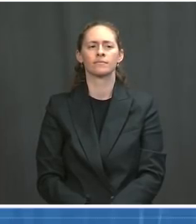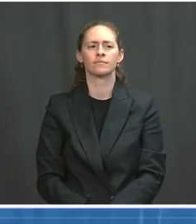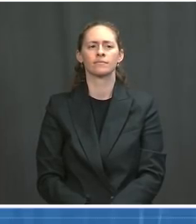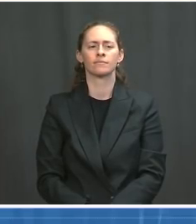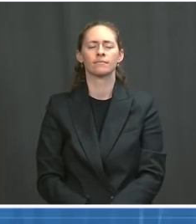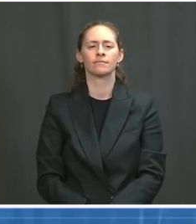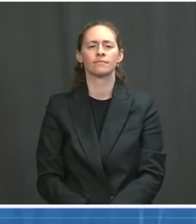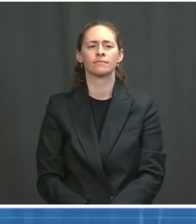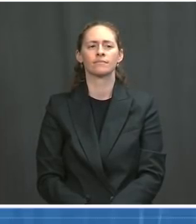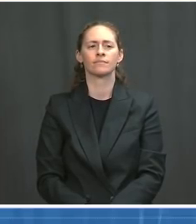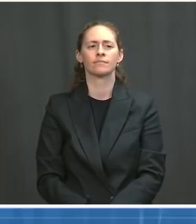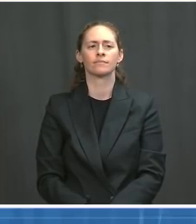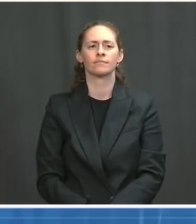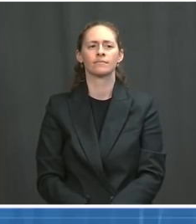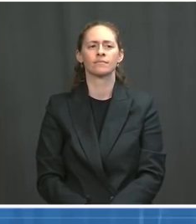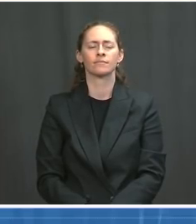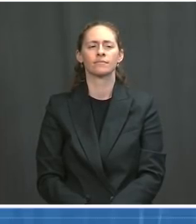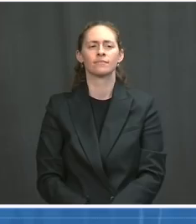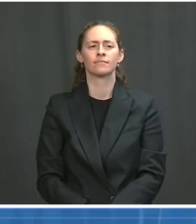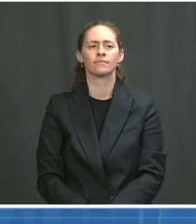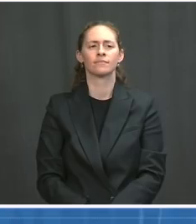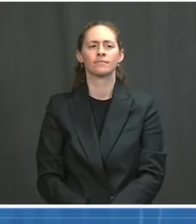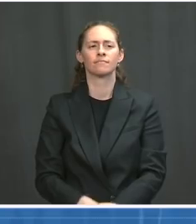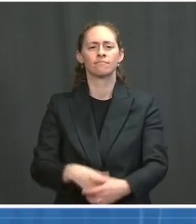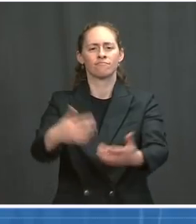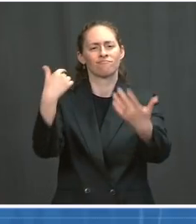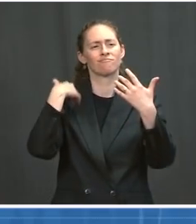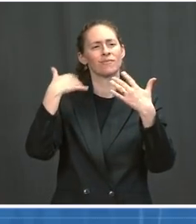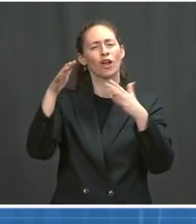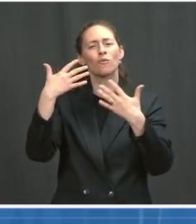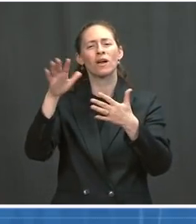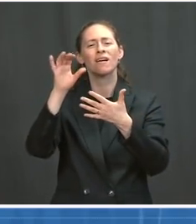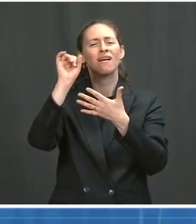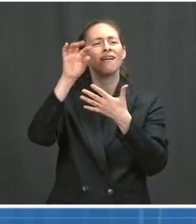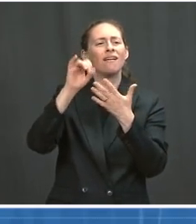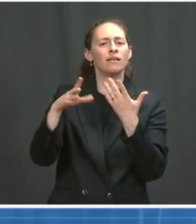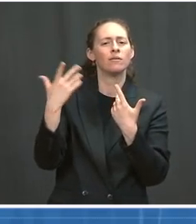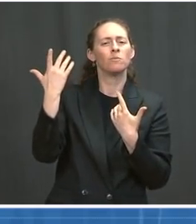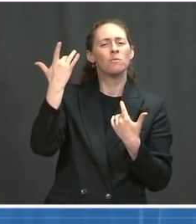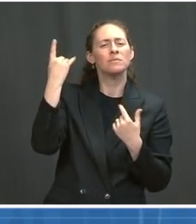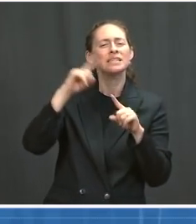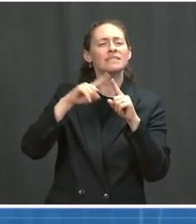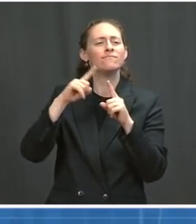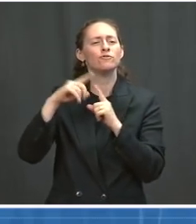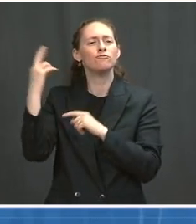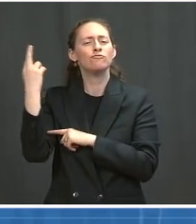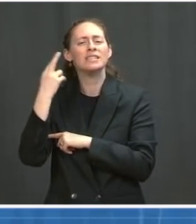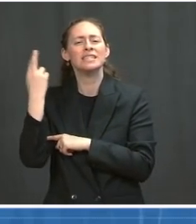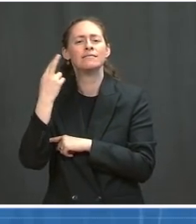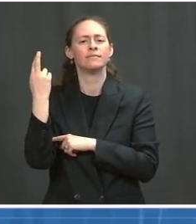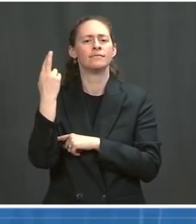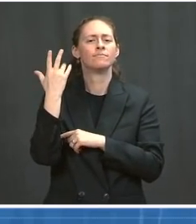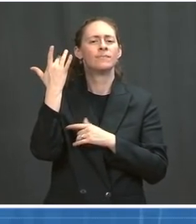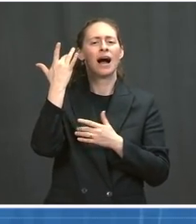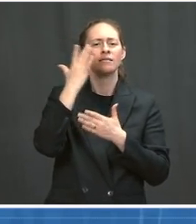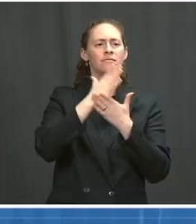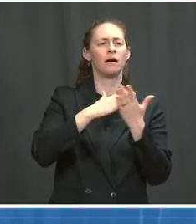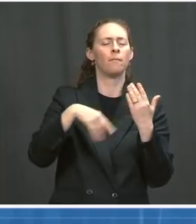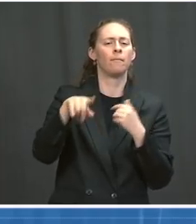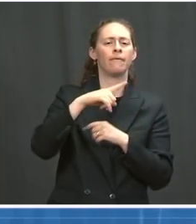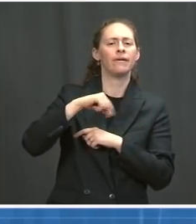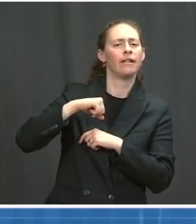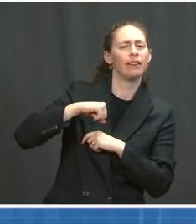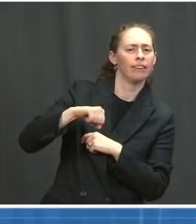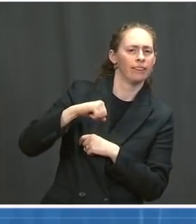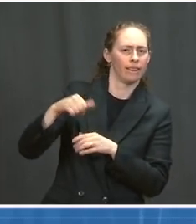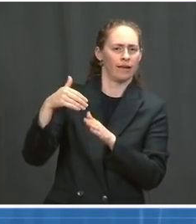take a vaccine is because we've got to not assume that everybody has doubts about the vaccine. We know some people have questions. We know some people just may